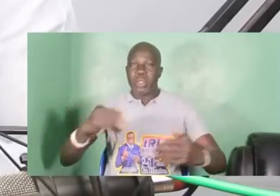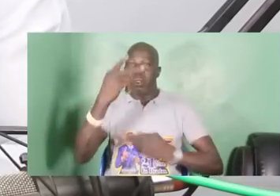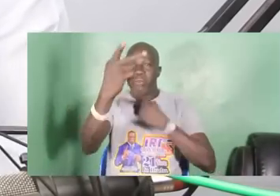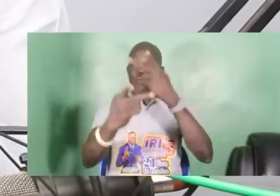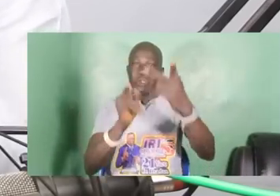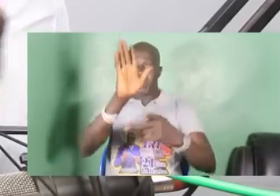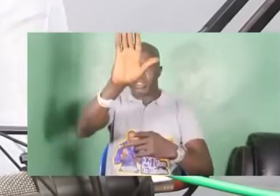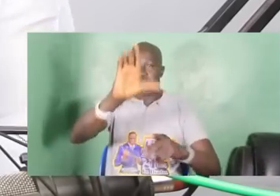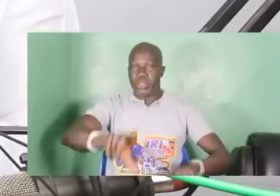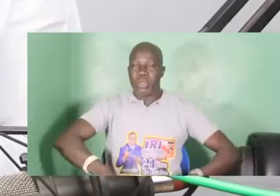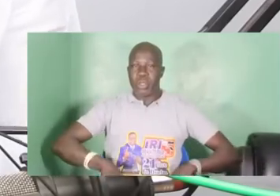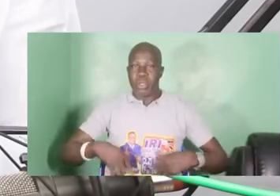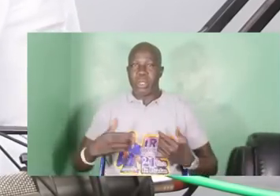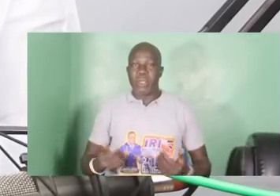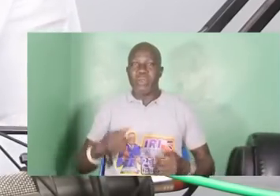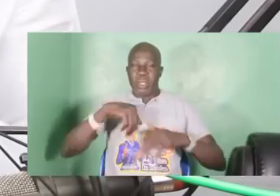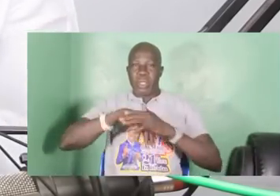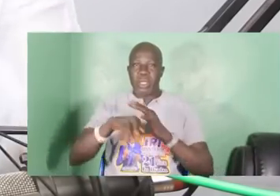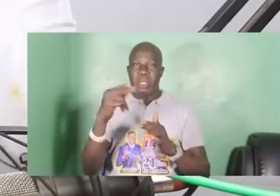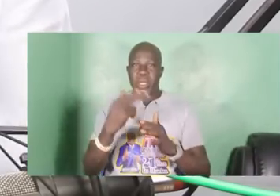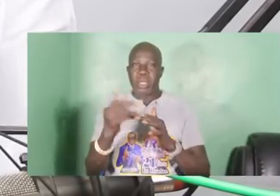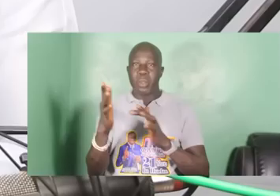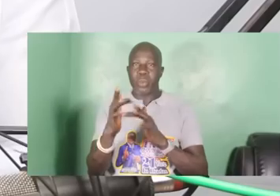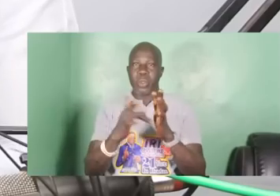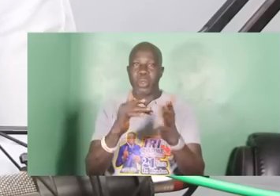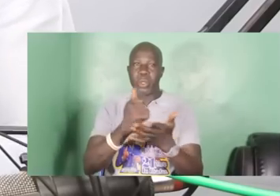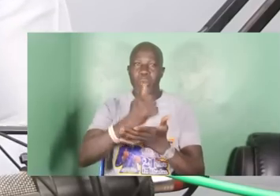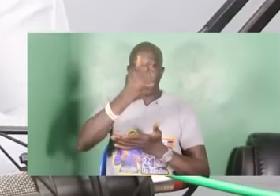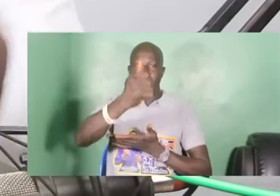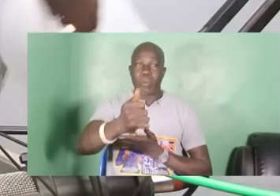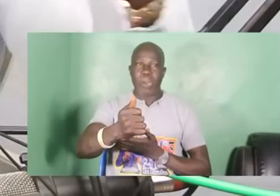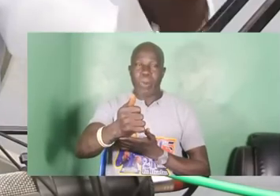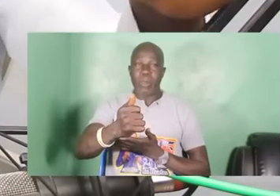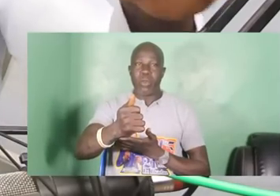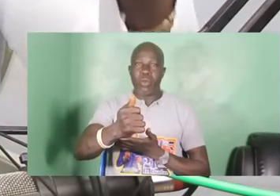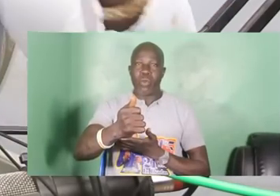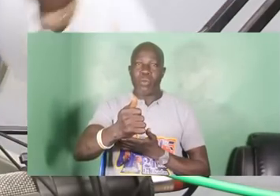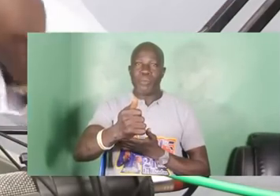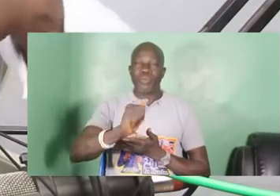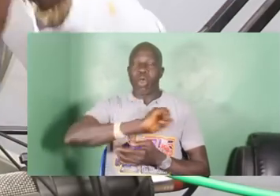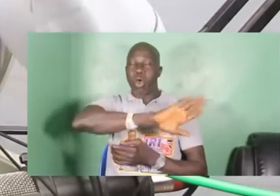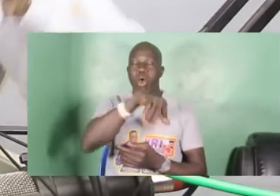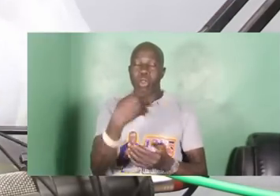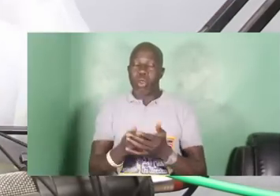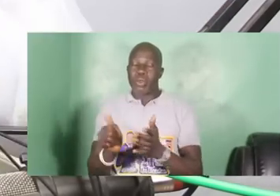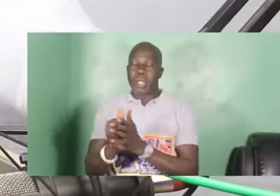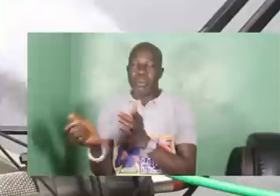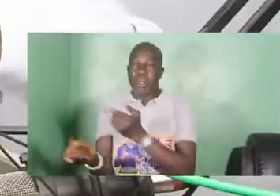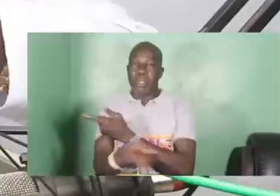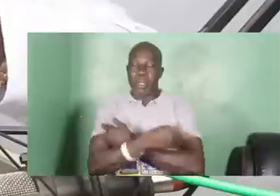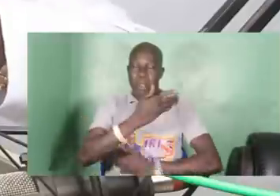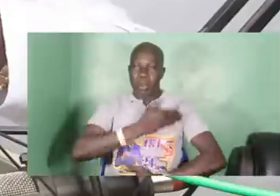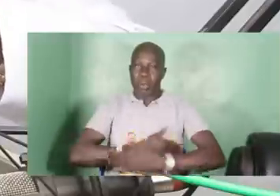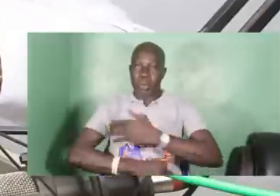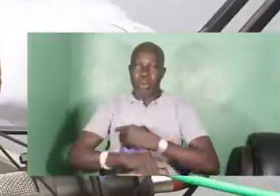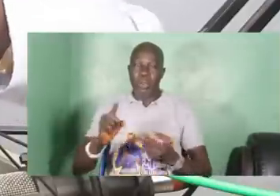Oh, we'll visit in your the life. Name of Jesus. Gbogbo eyin ta bi ni ayajo ojo menera all of you